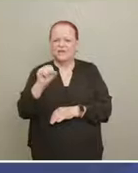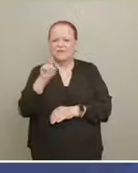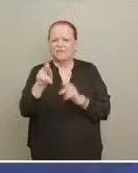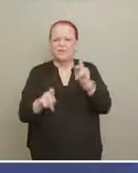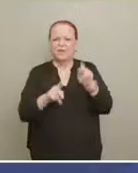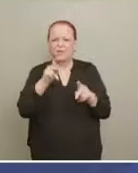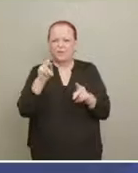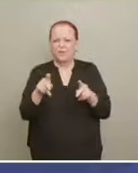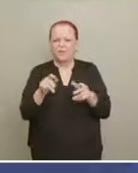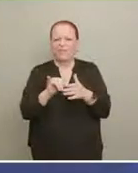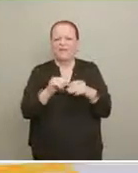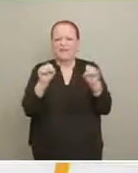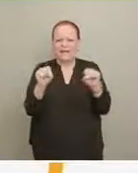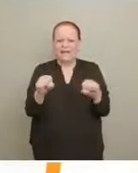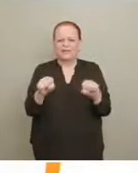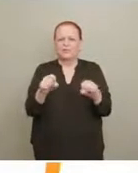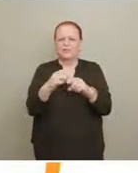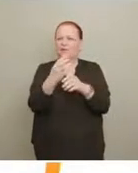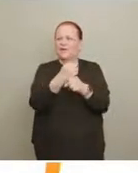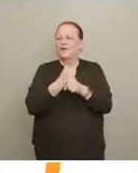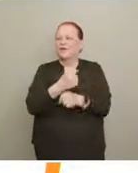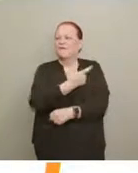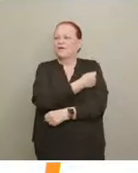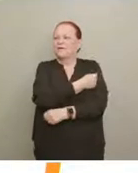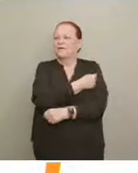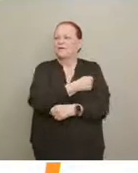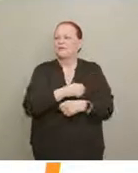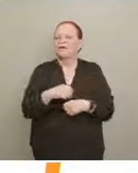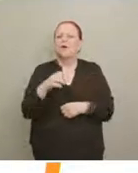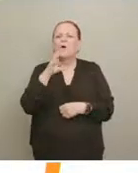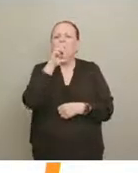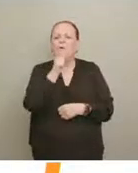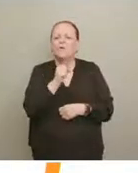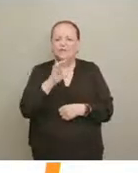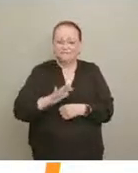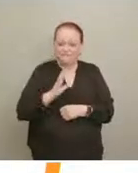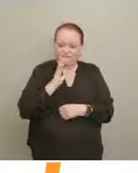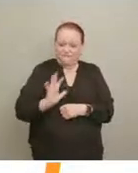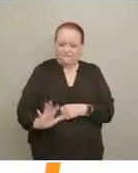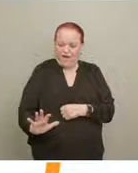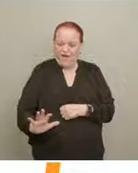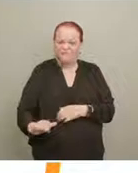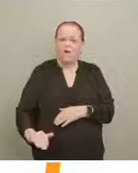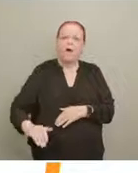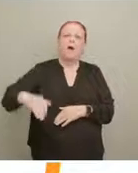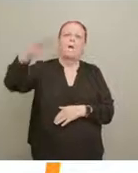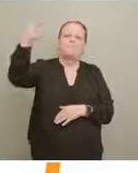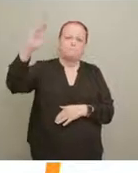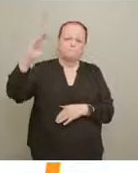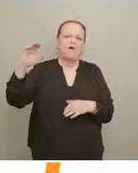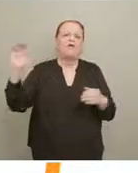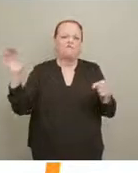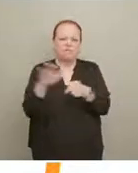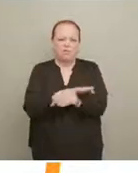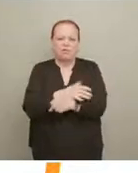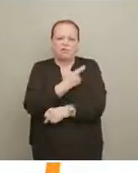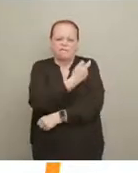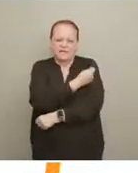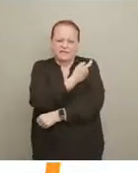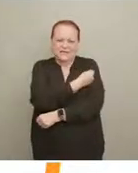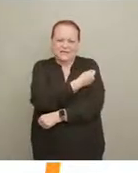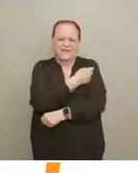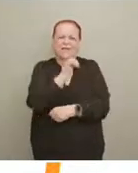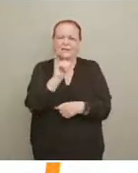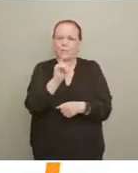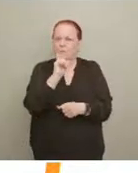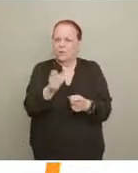of individuals who are eligible for the vaccine, which means individual 5 and older who are fully vaccinated. So that's very, very important.